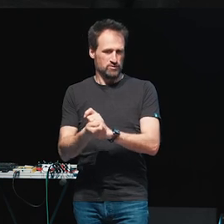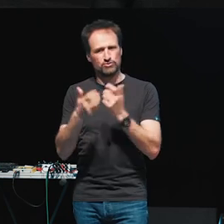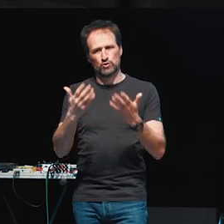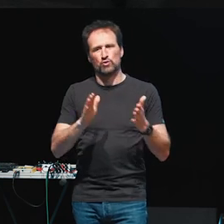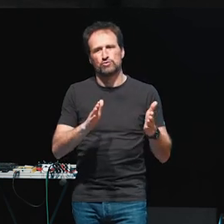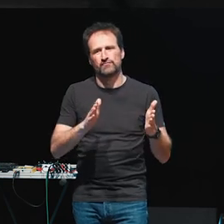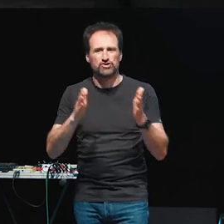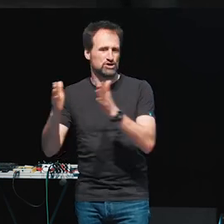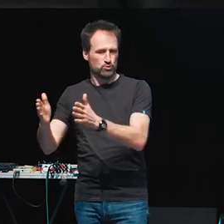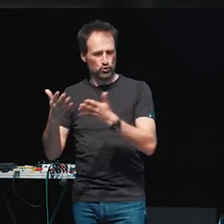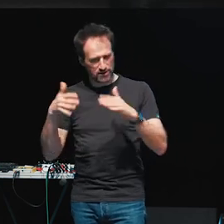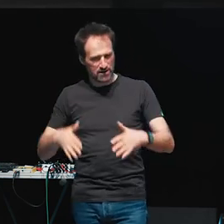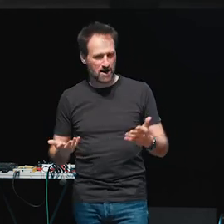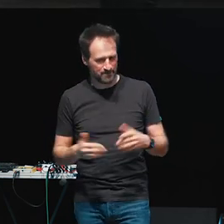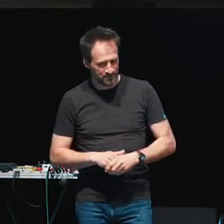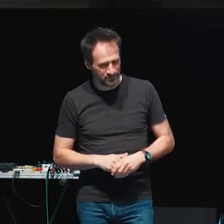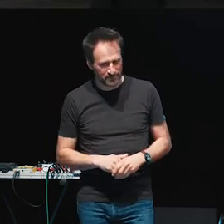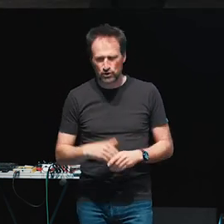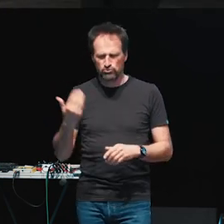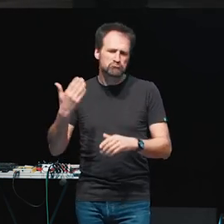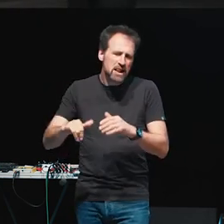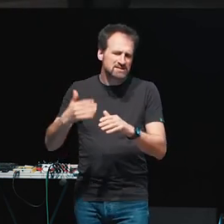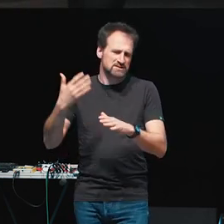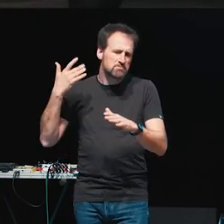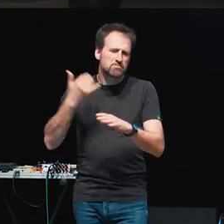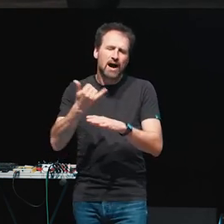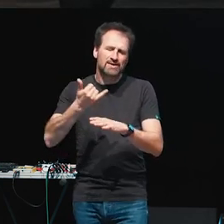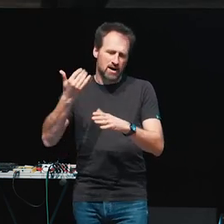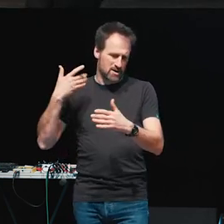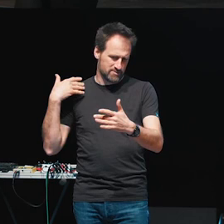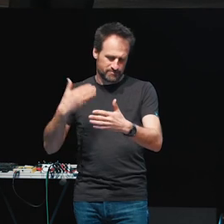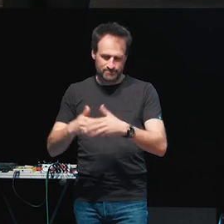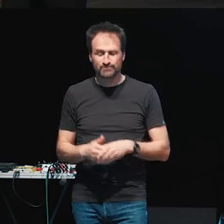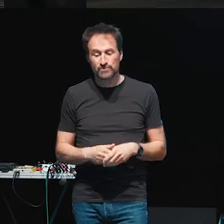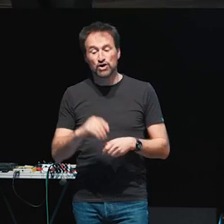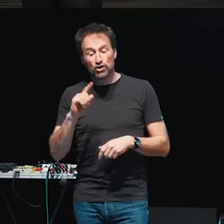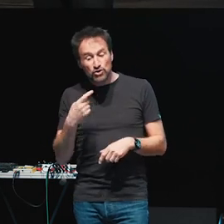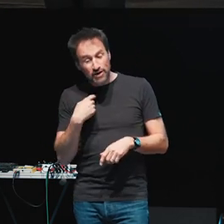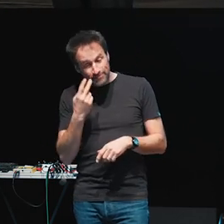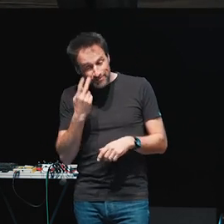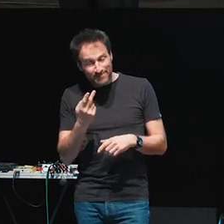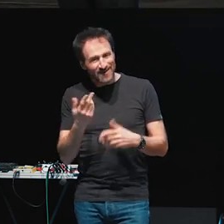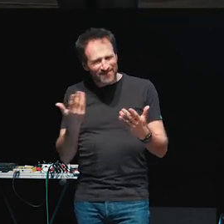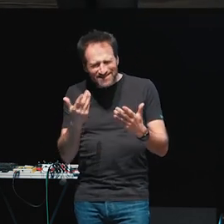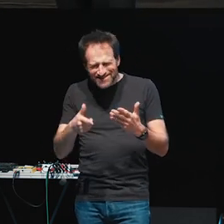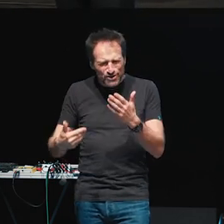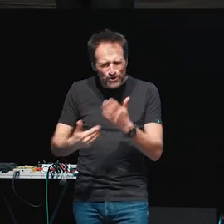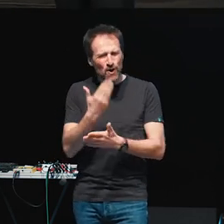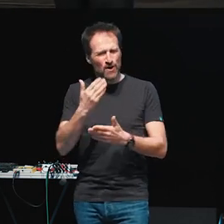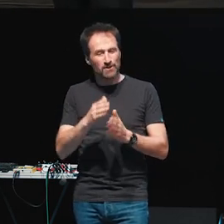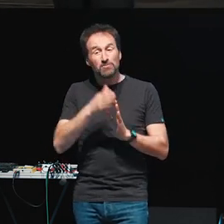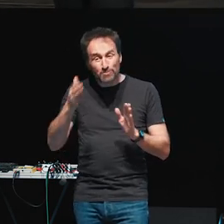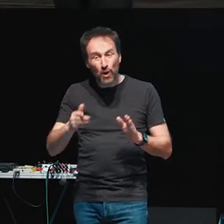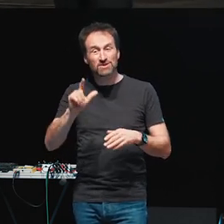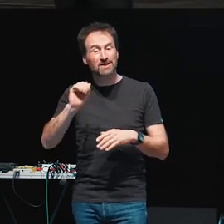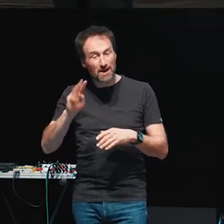happen. Then we'll cover the freshness of the new pulse lamp Pi. After